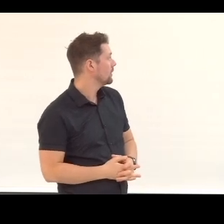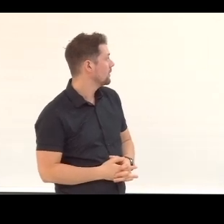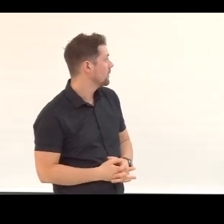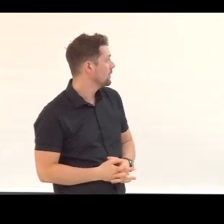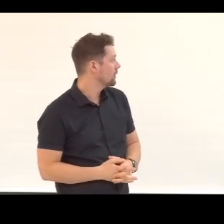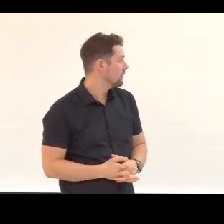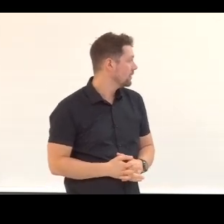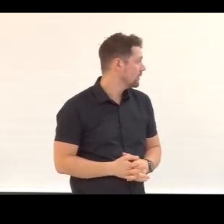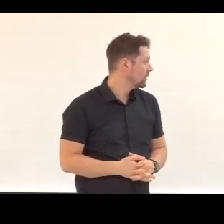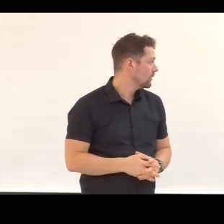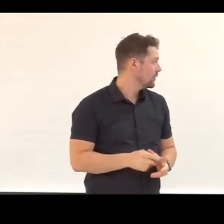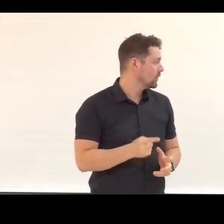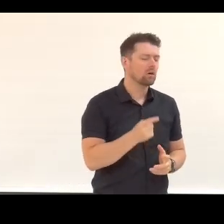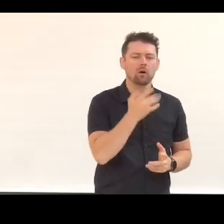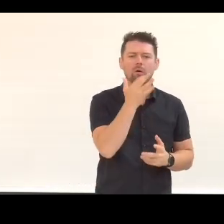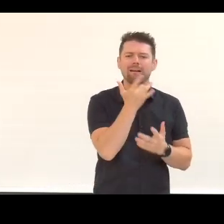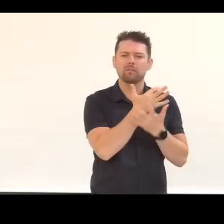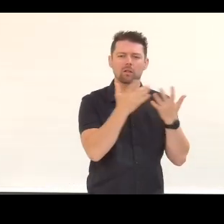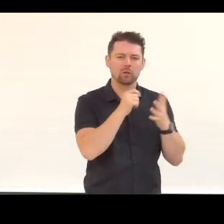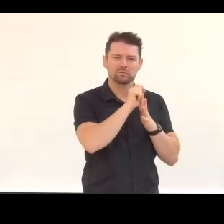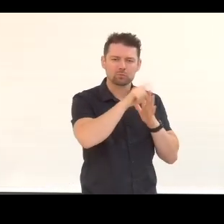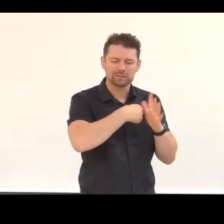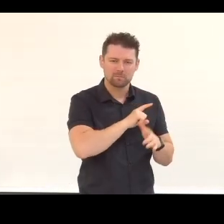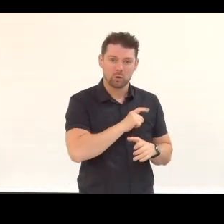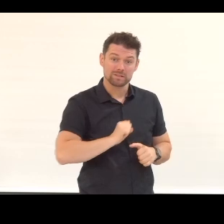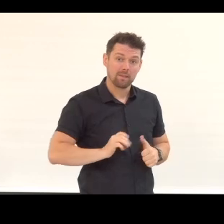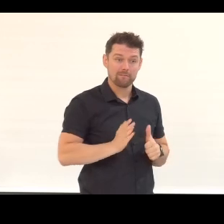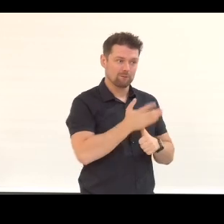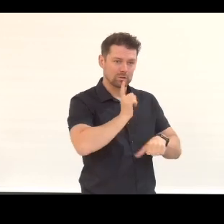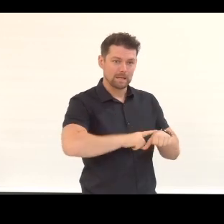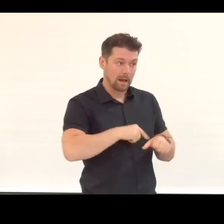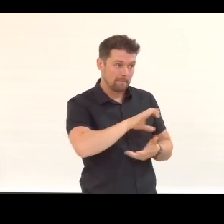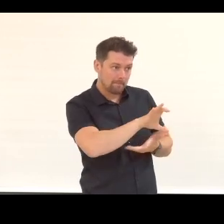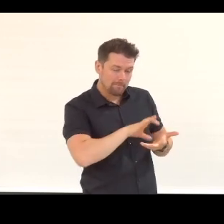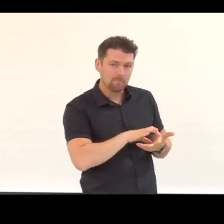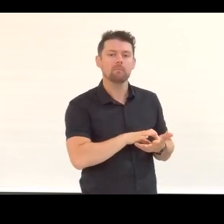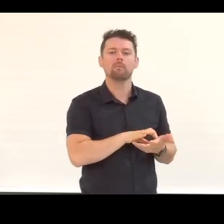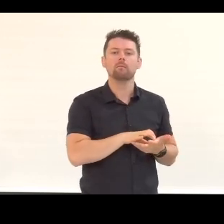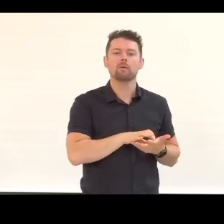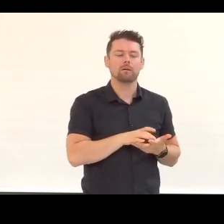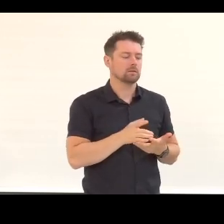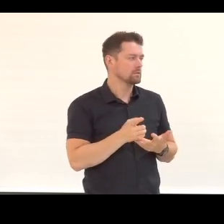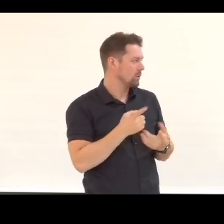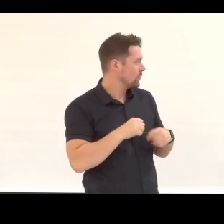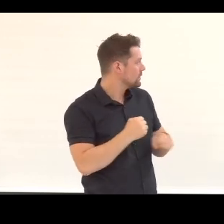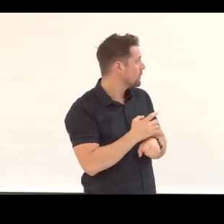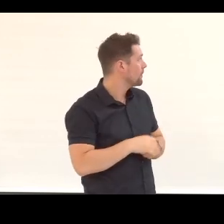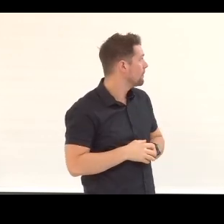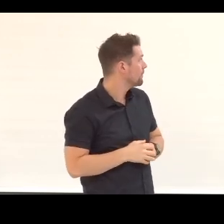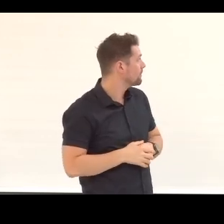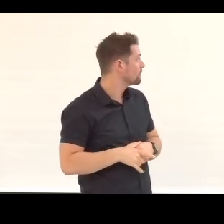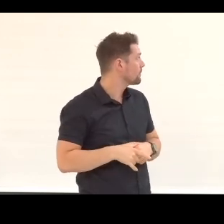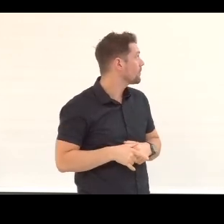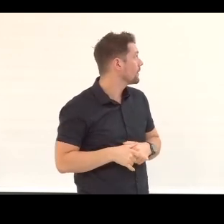PaxTex projects with ESA, because this was like the first time we kind of got a tender as a non-profit organization. Yeah, remember the